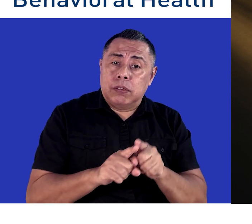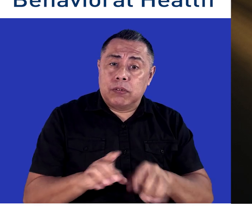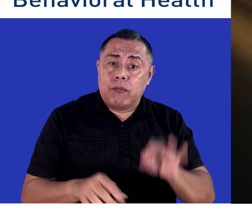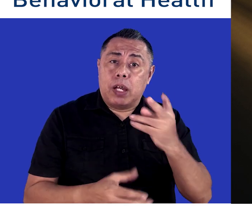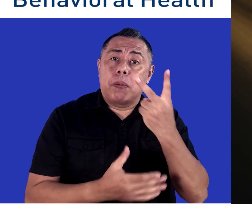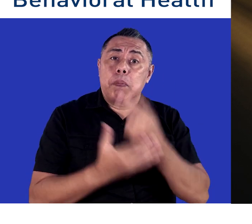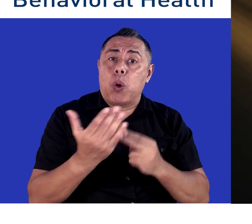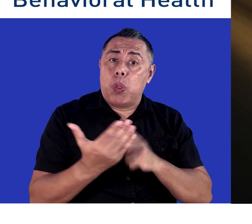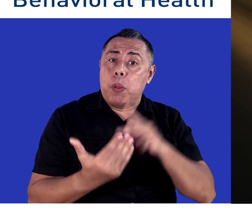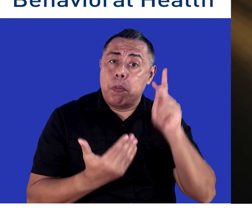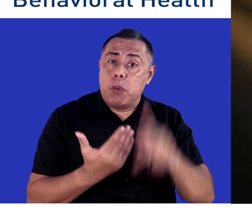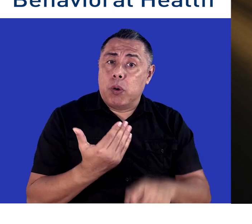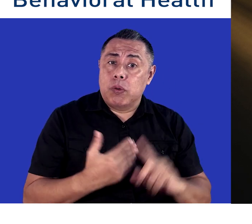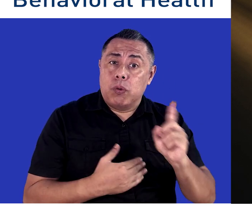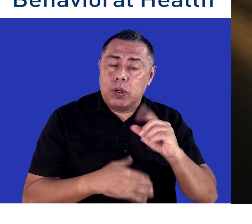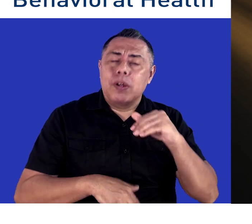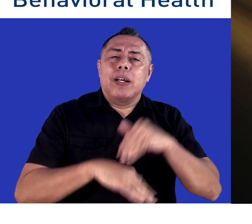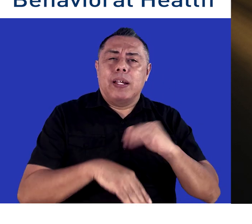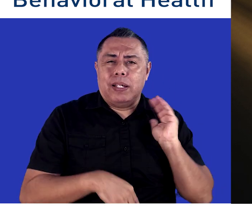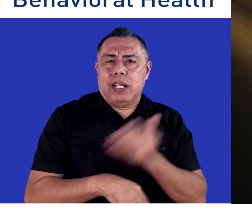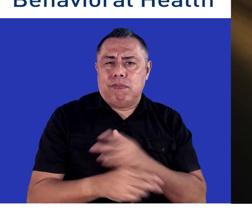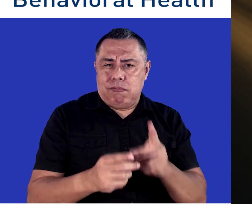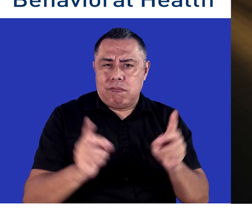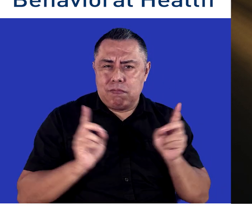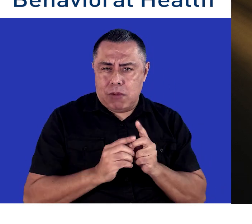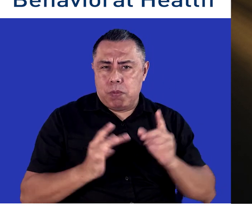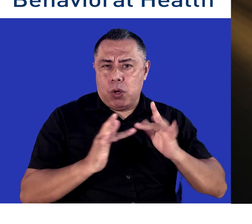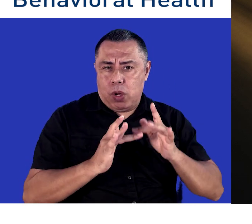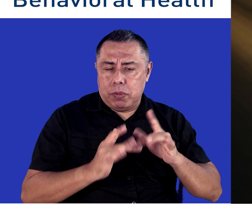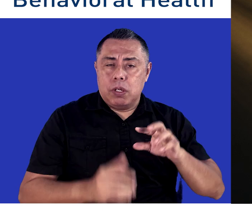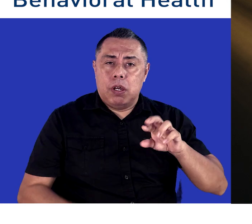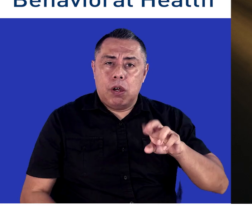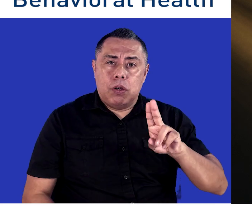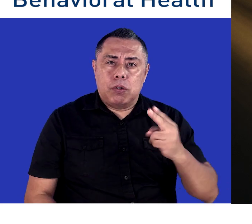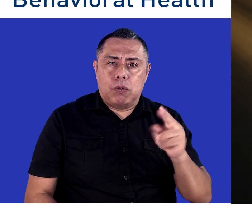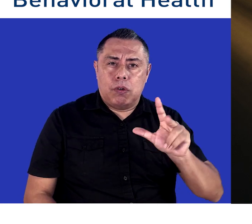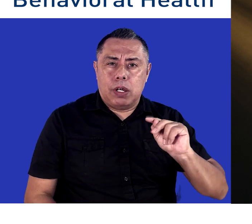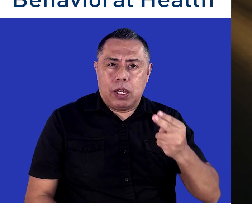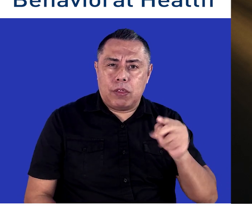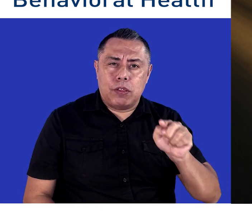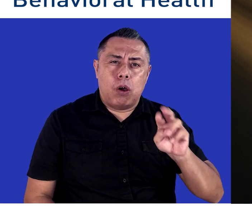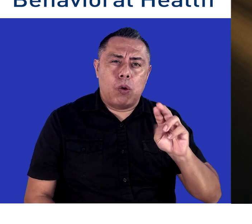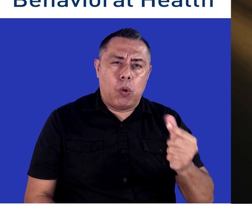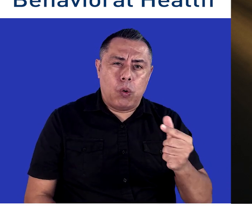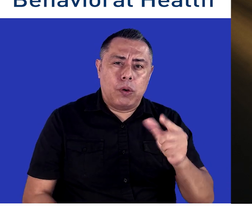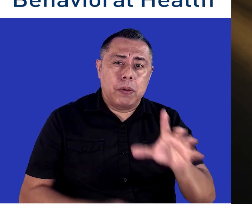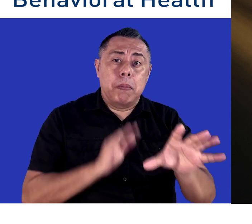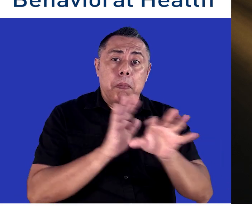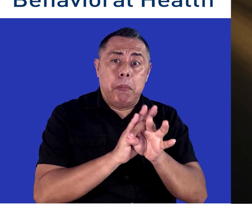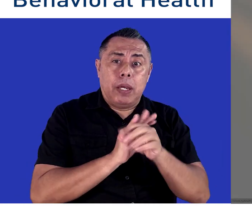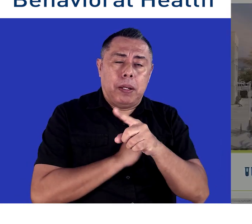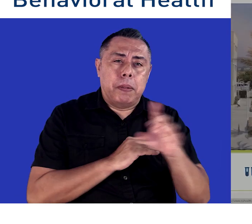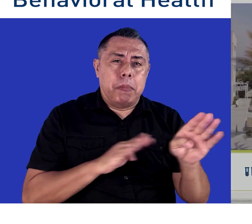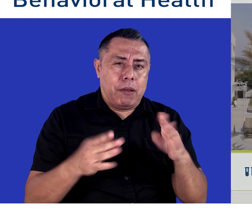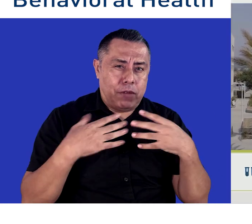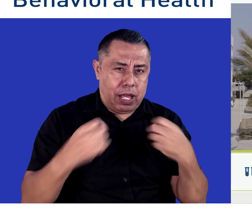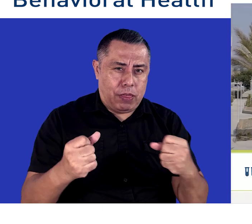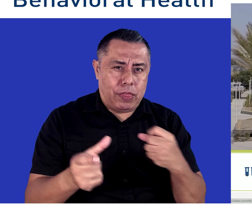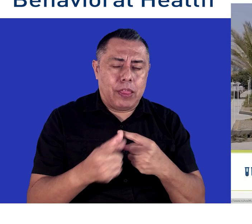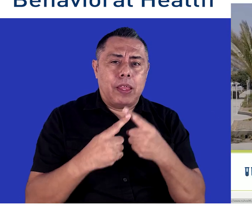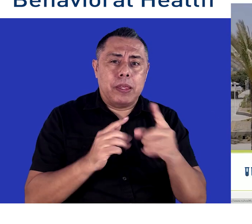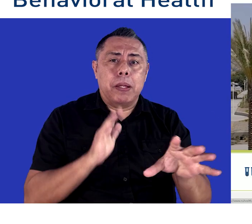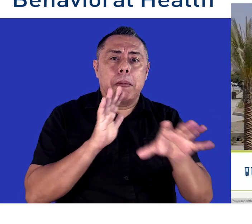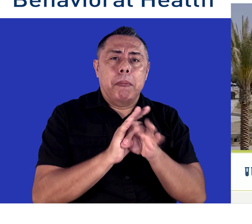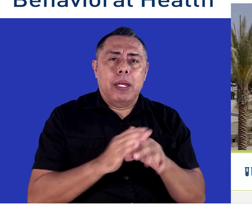888-358-3622. You can also find both of these programs at the department's website at ruhealth.org.